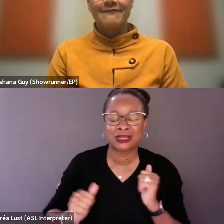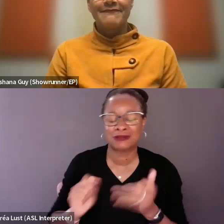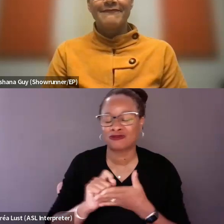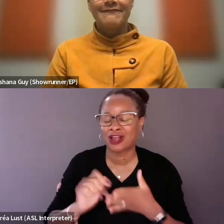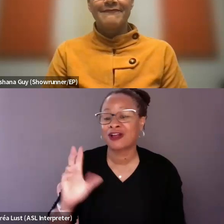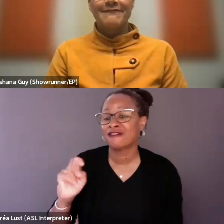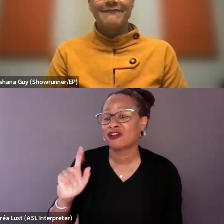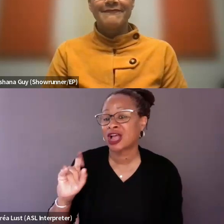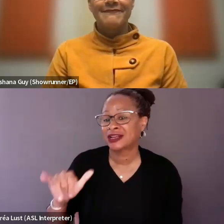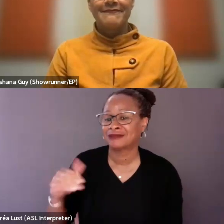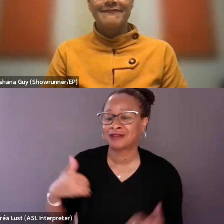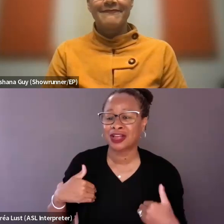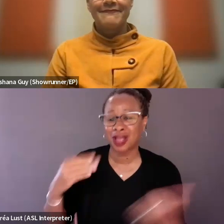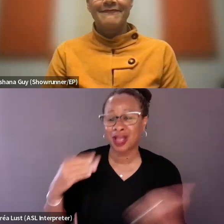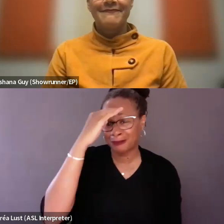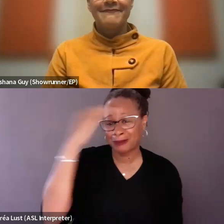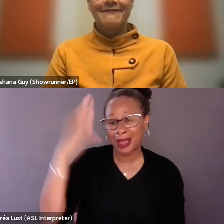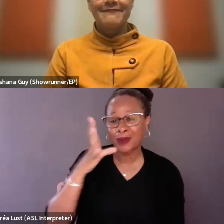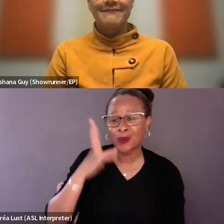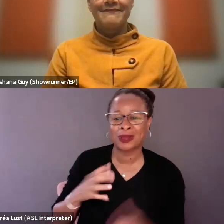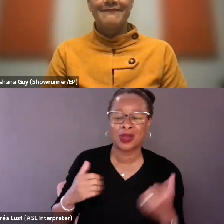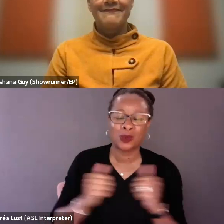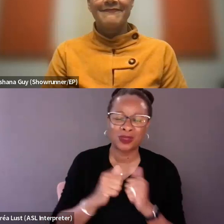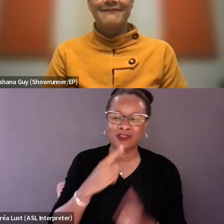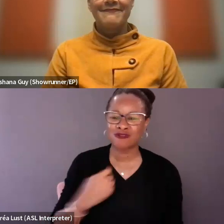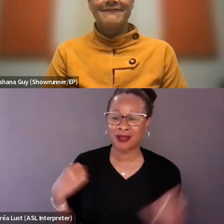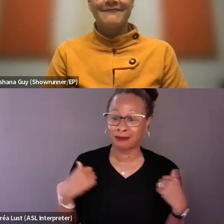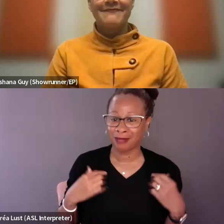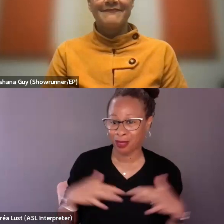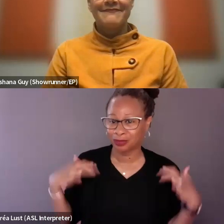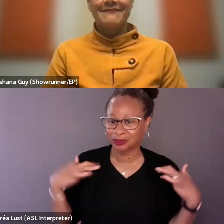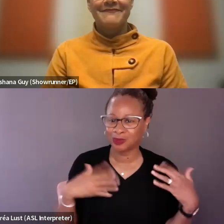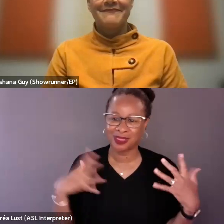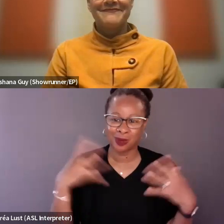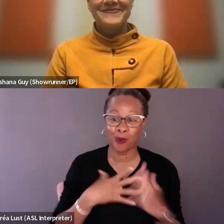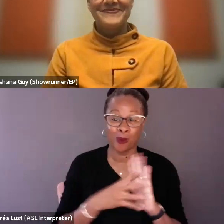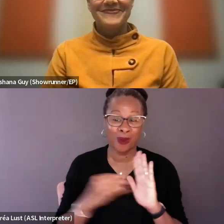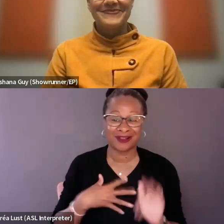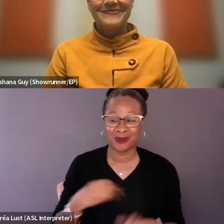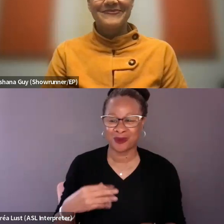woman, a young Black woman wearing a red blouse with a white backdrop.